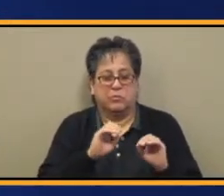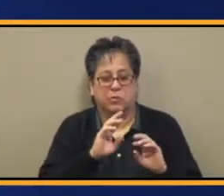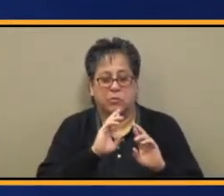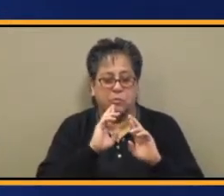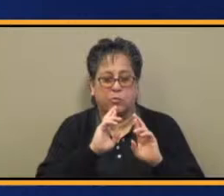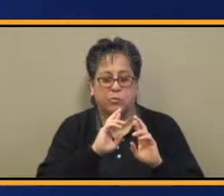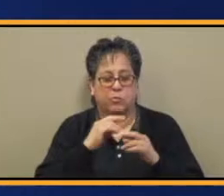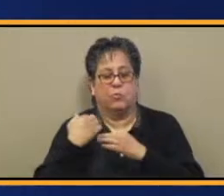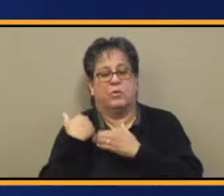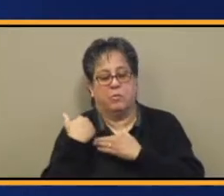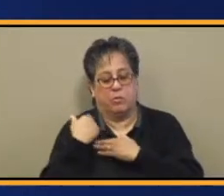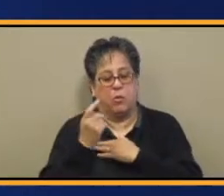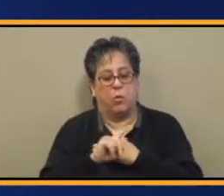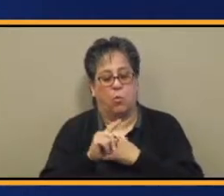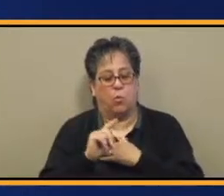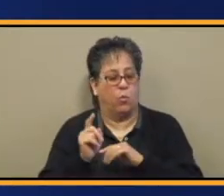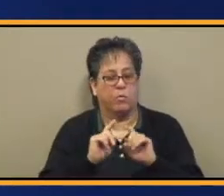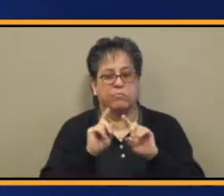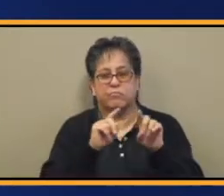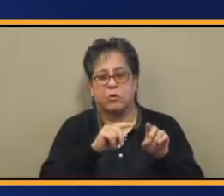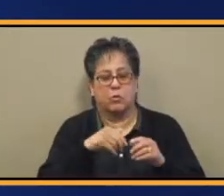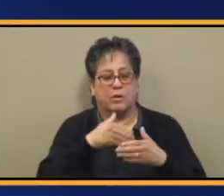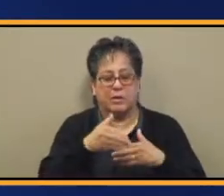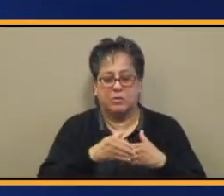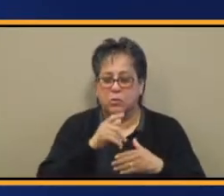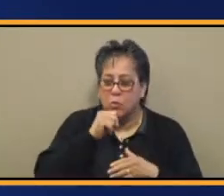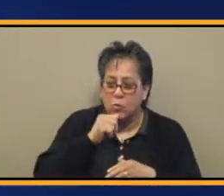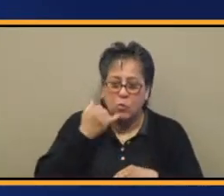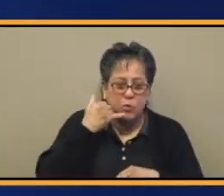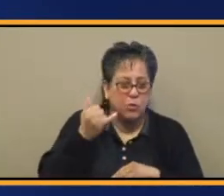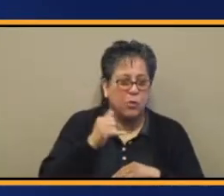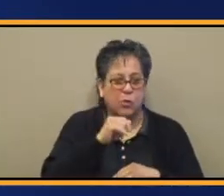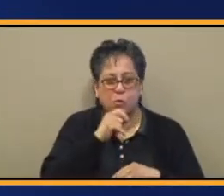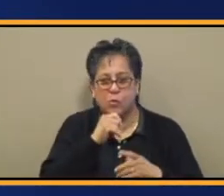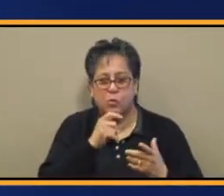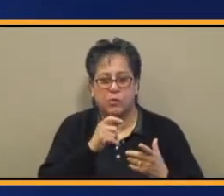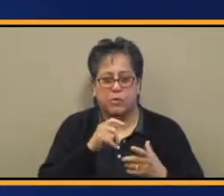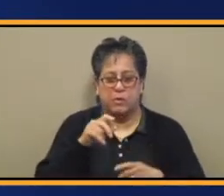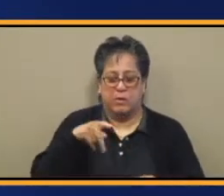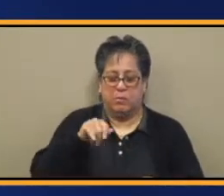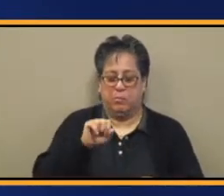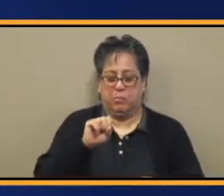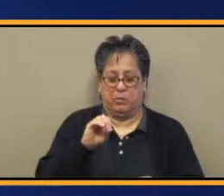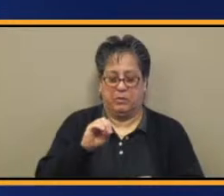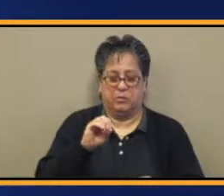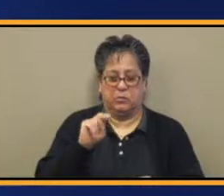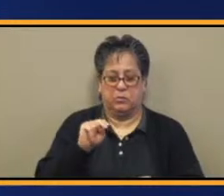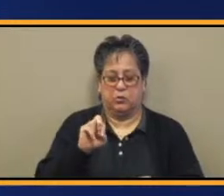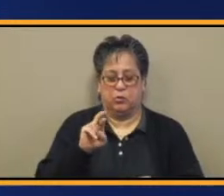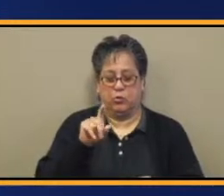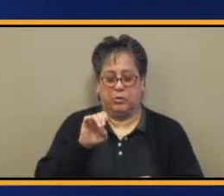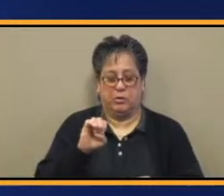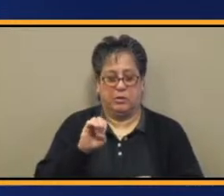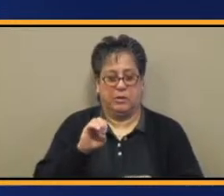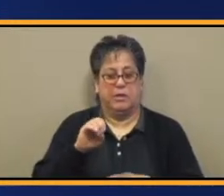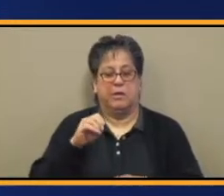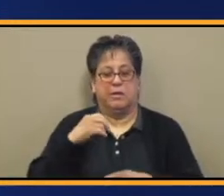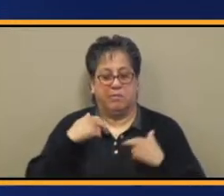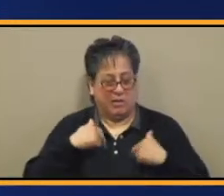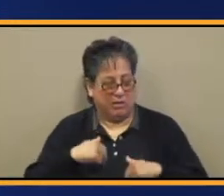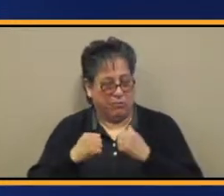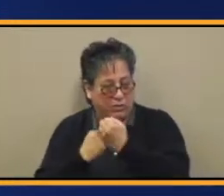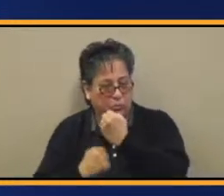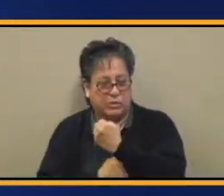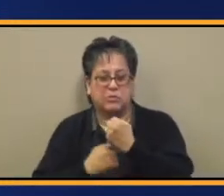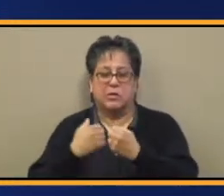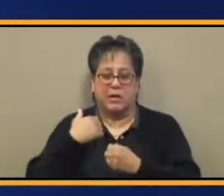for where they go next. Who do you call? And so the Paso del Norte Health Foundation has the Promotoras program